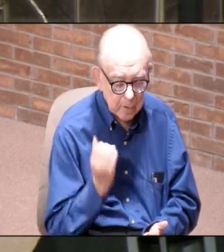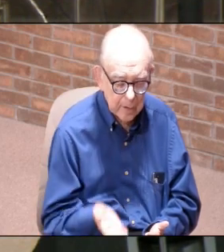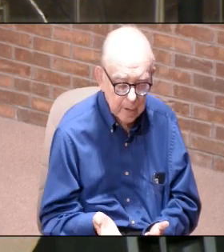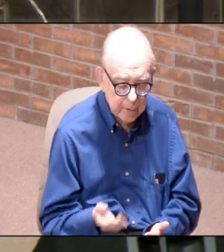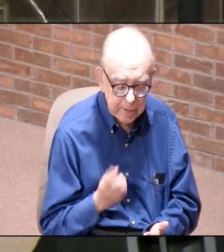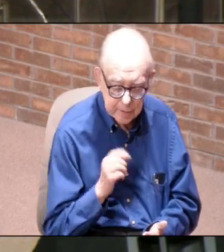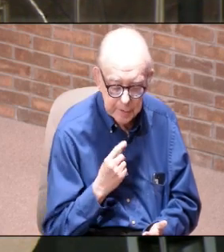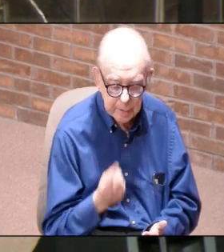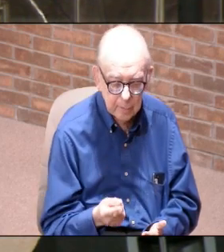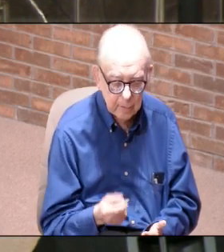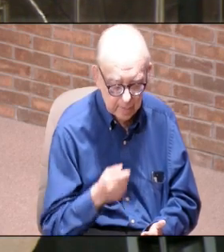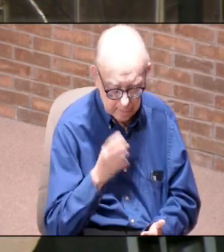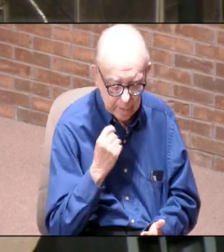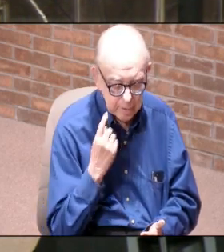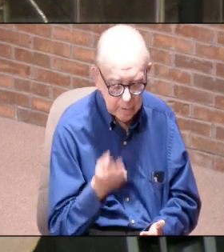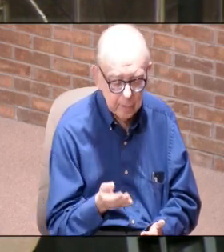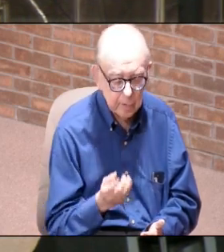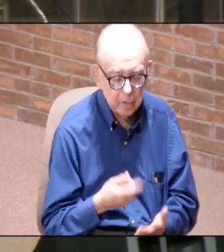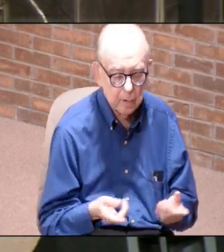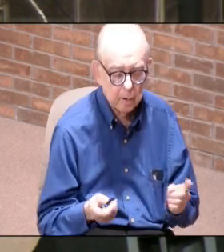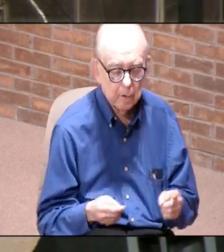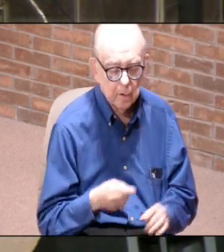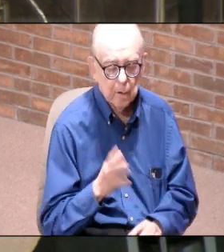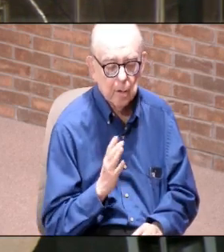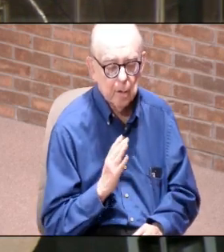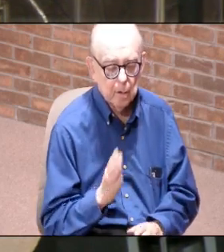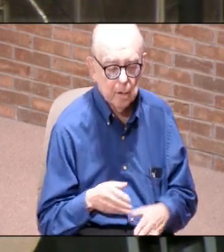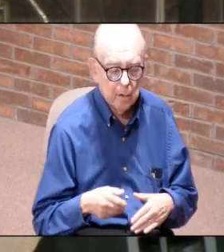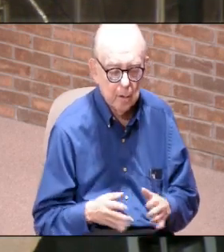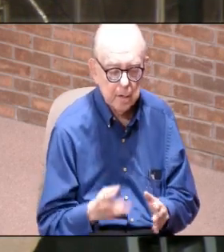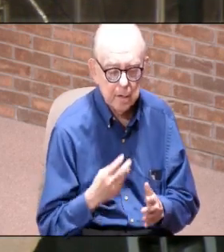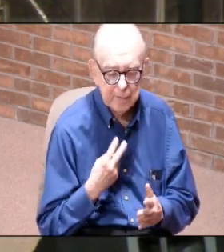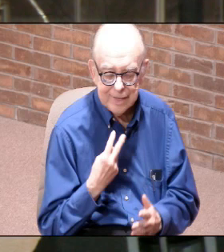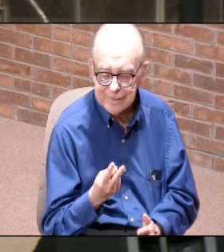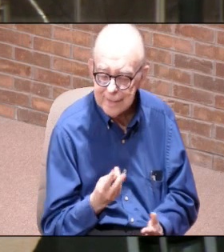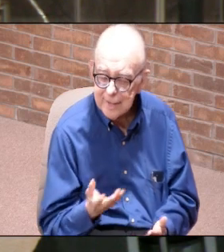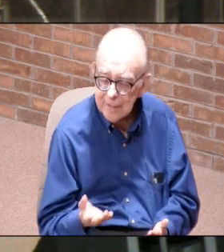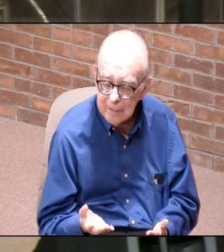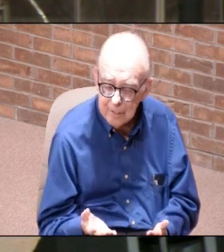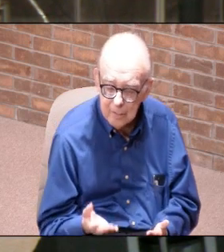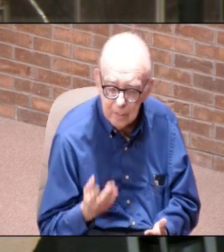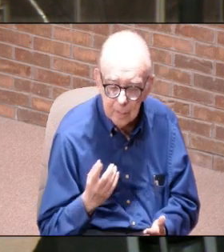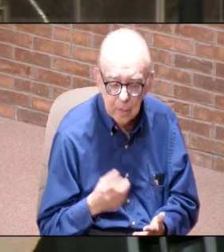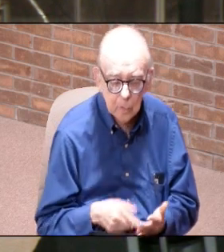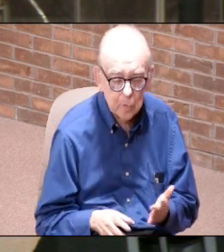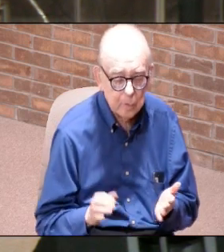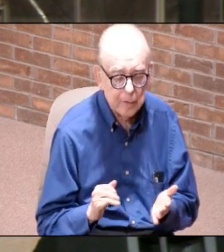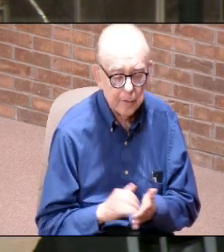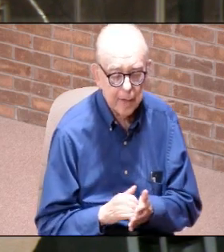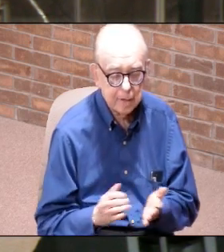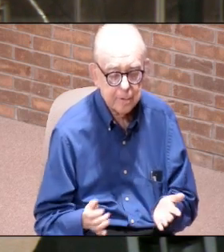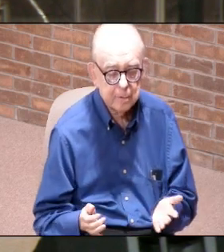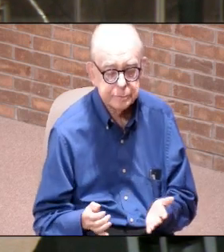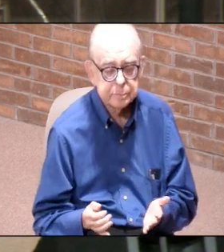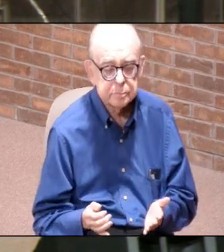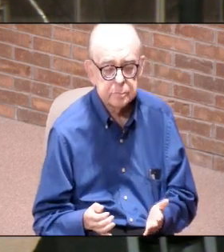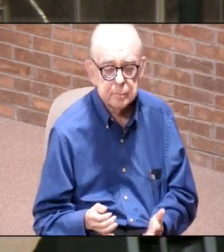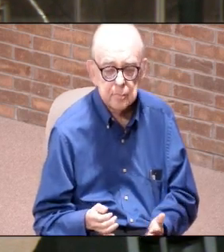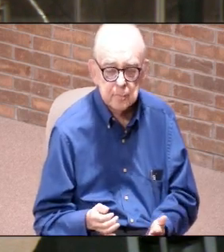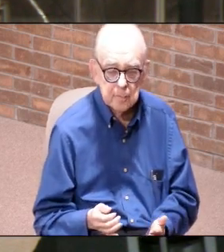needs to be said. You know what's going to happen. So God, let me see what it is that is